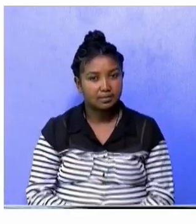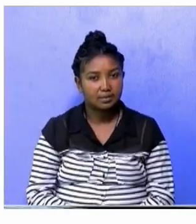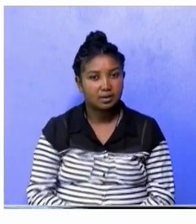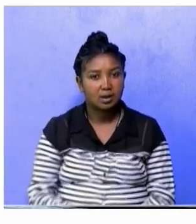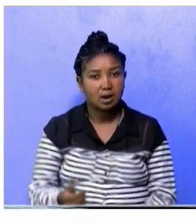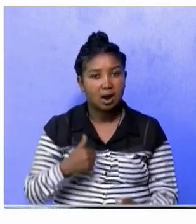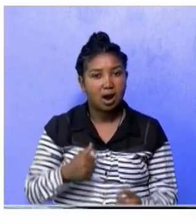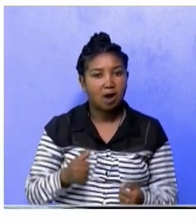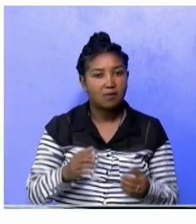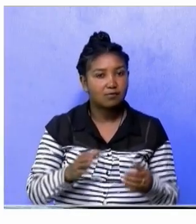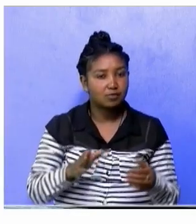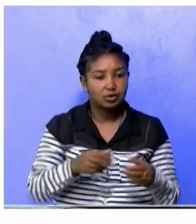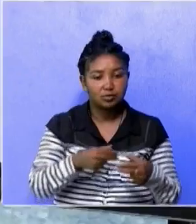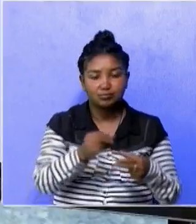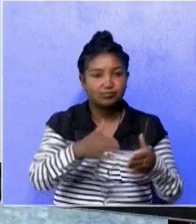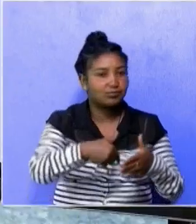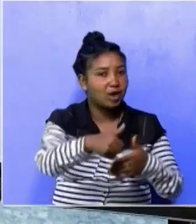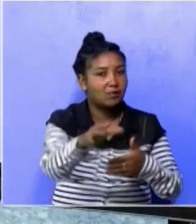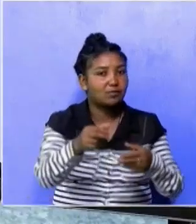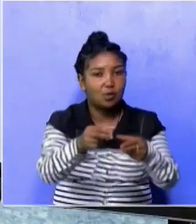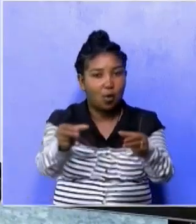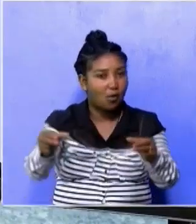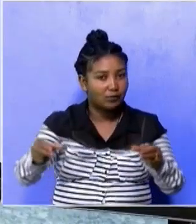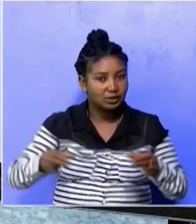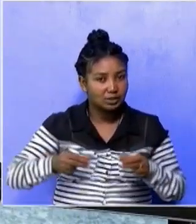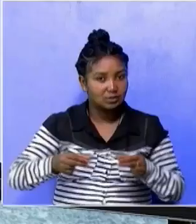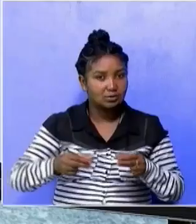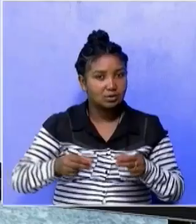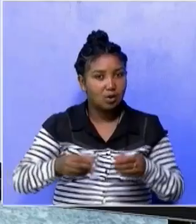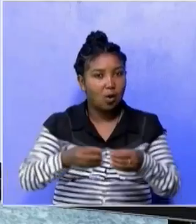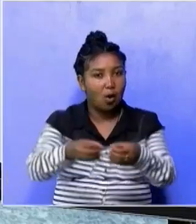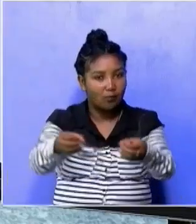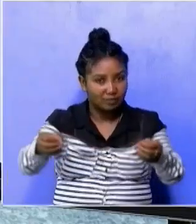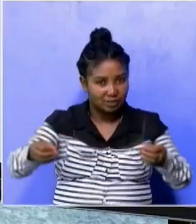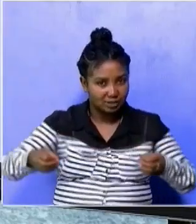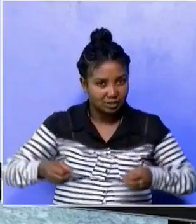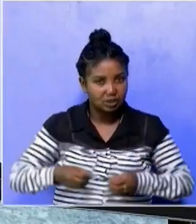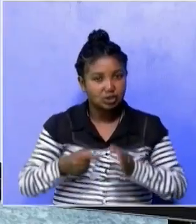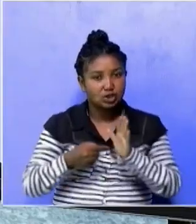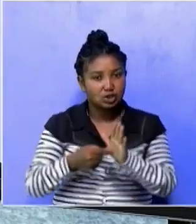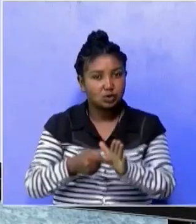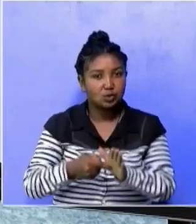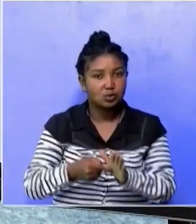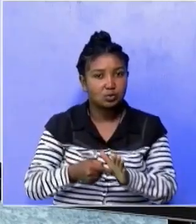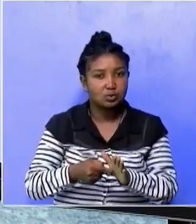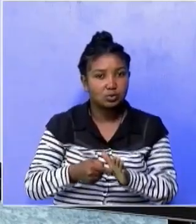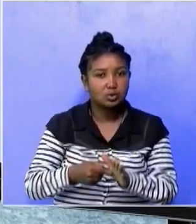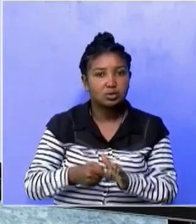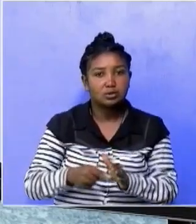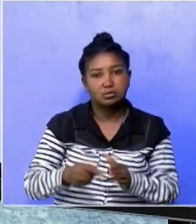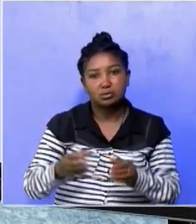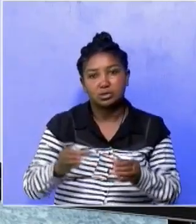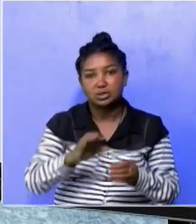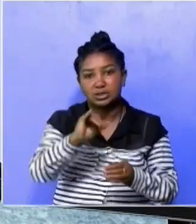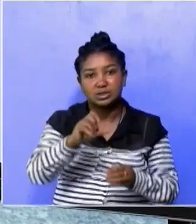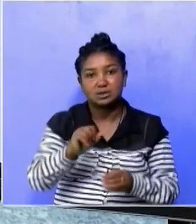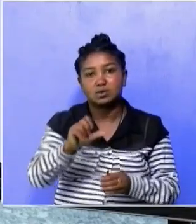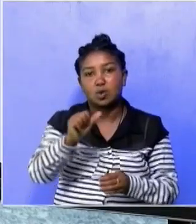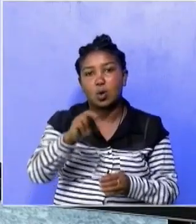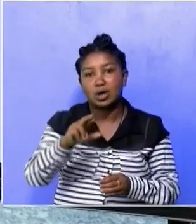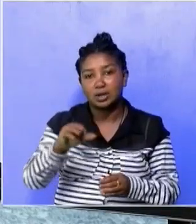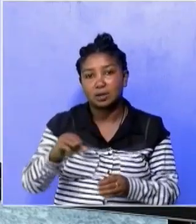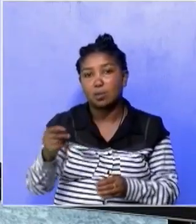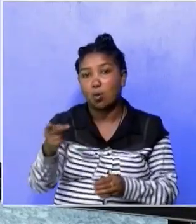I have already left the office. This implied that, or the show that student is just and already are